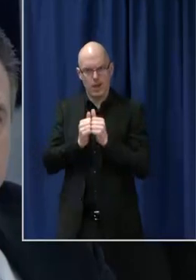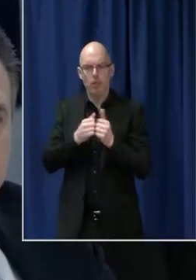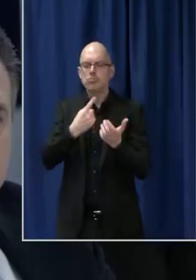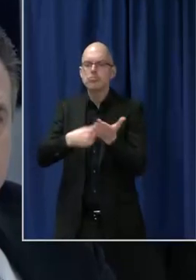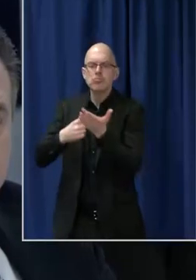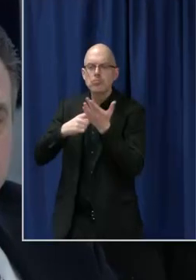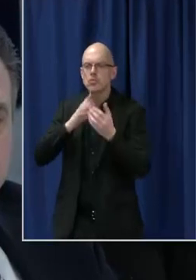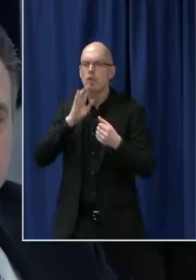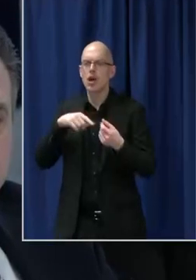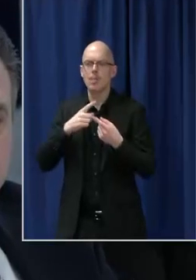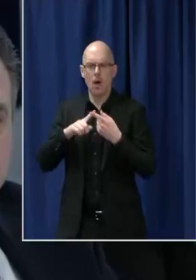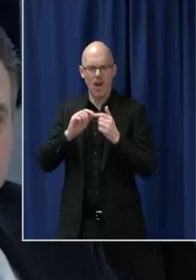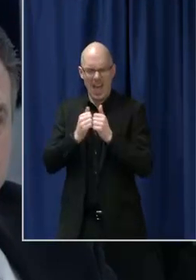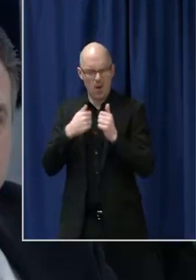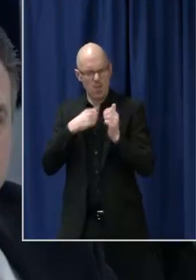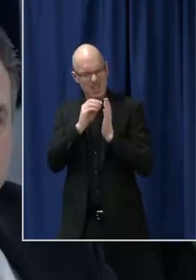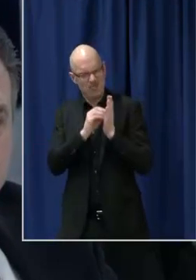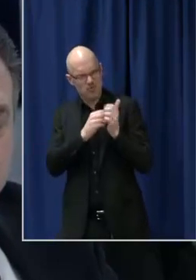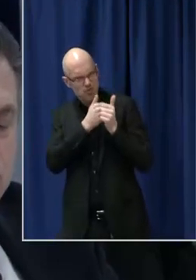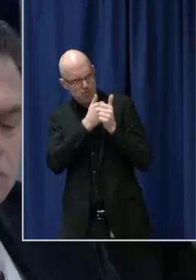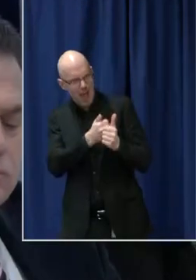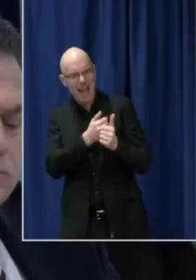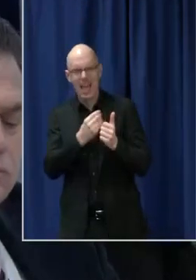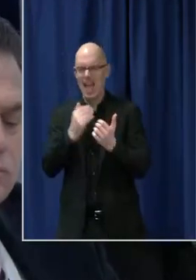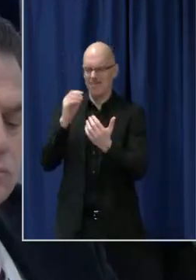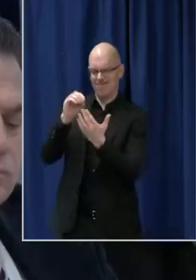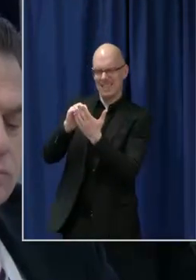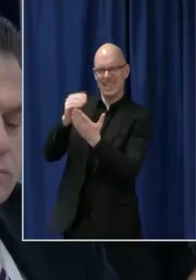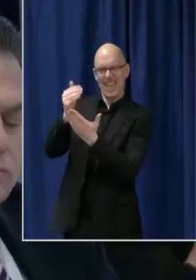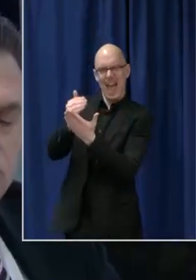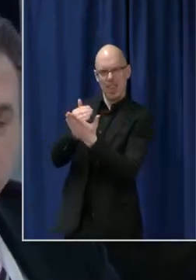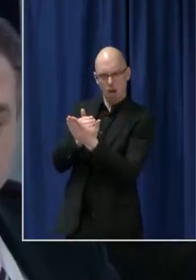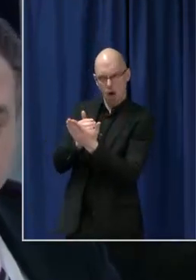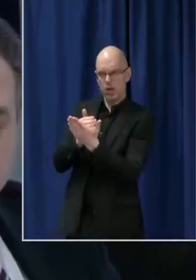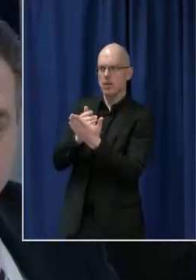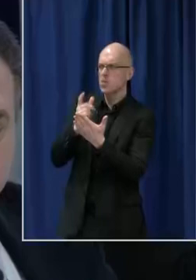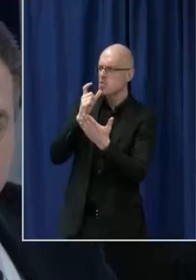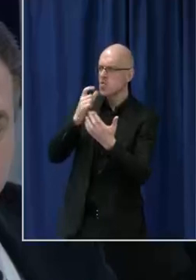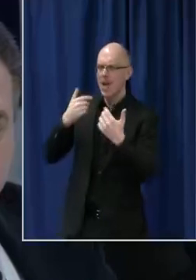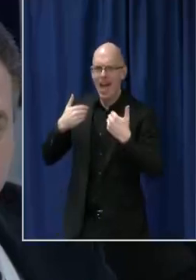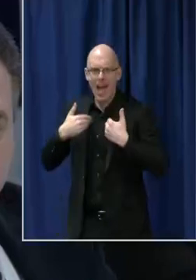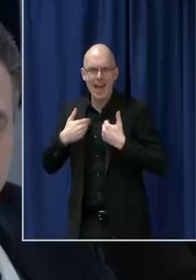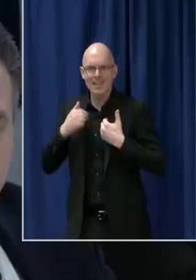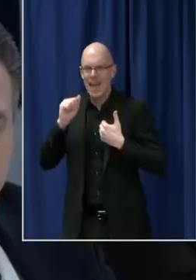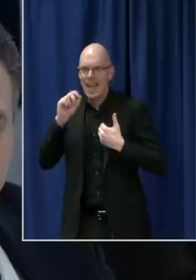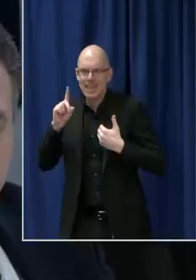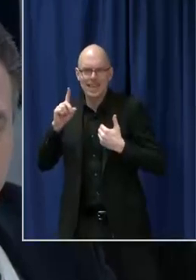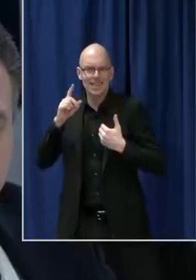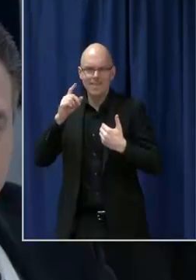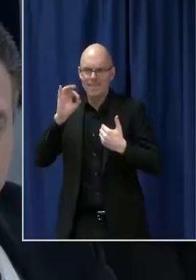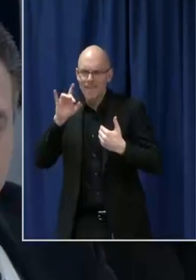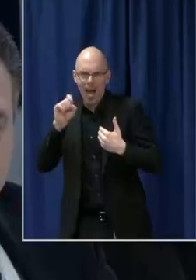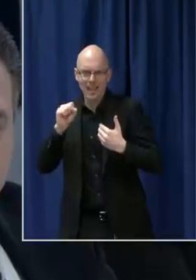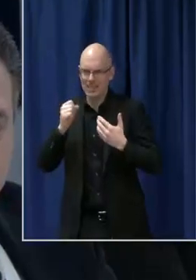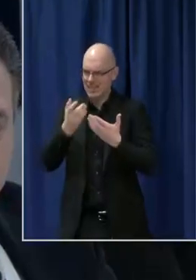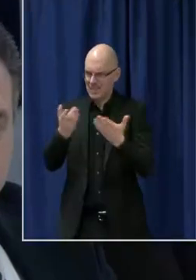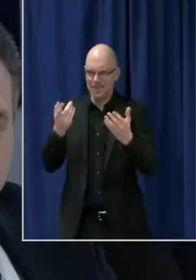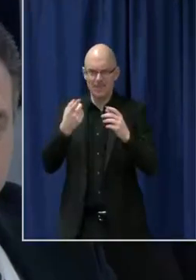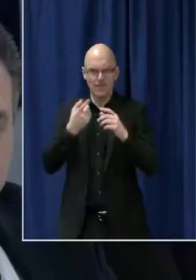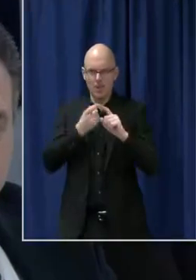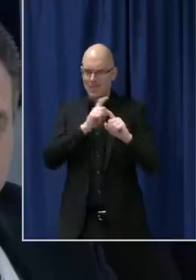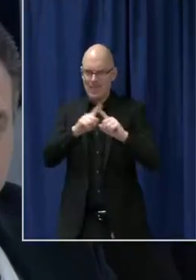and cataloging the creation, ownership, and availability of AD assets across